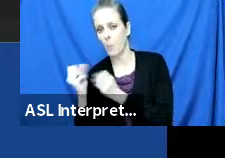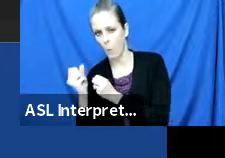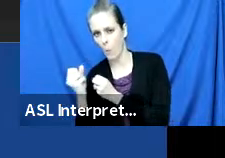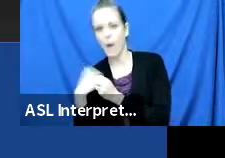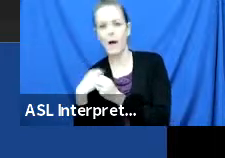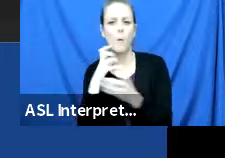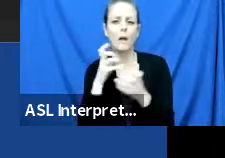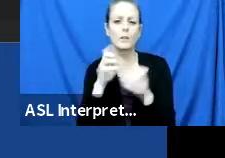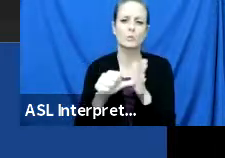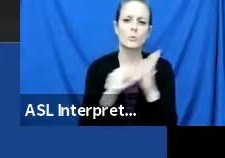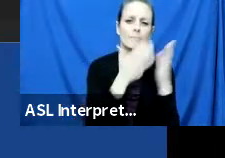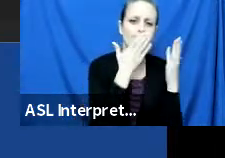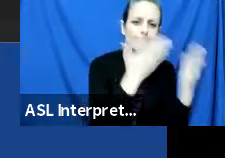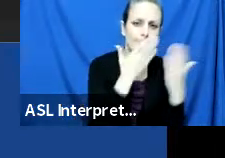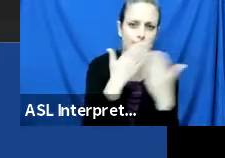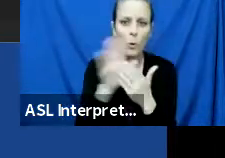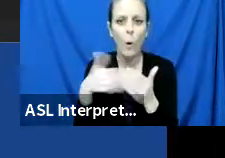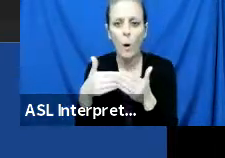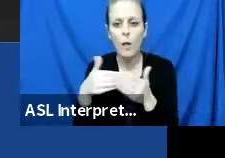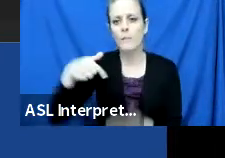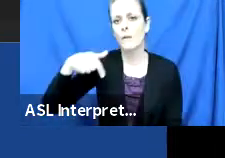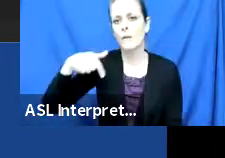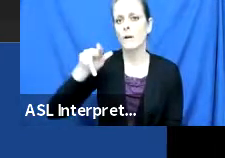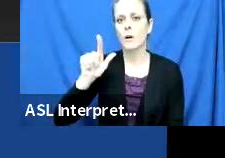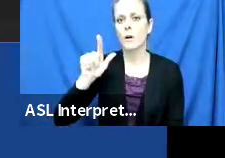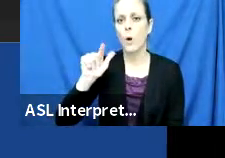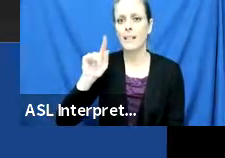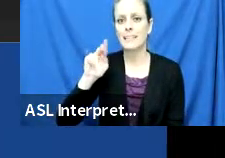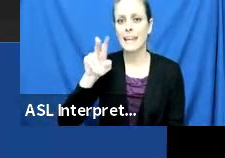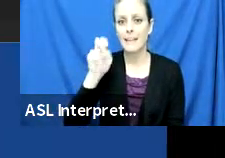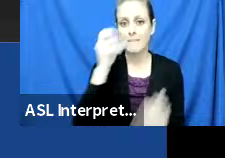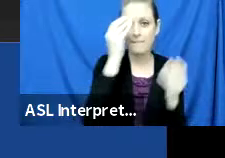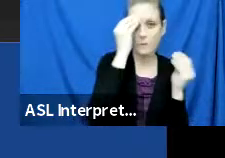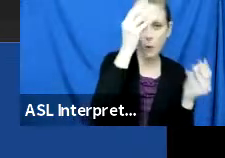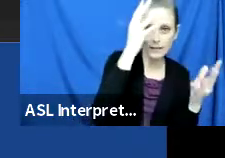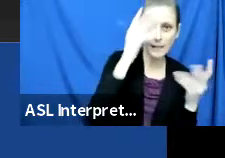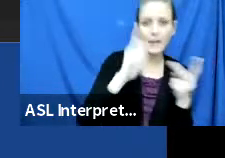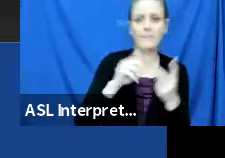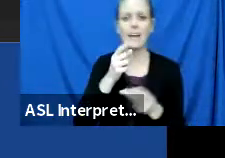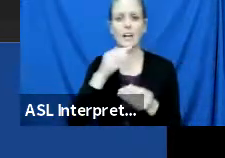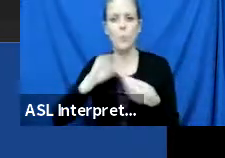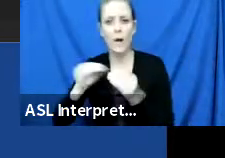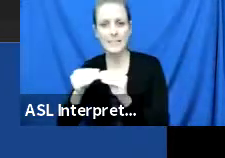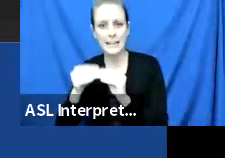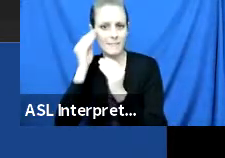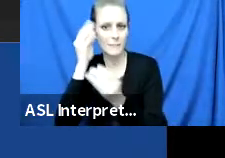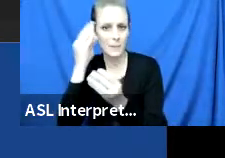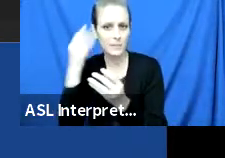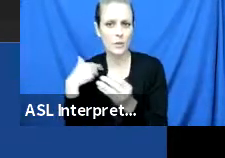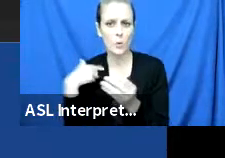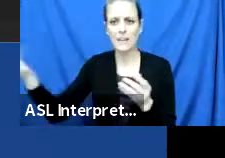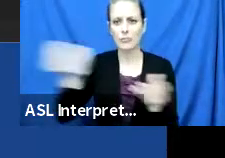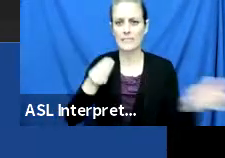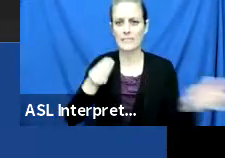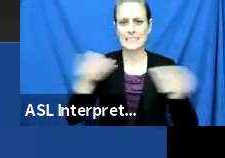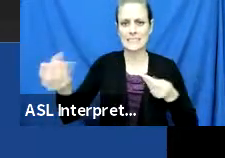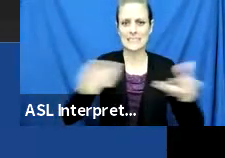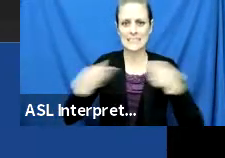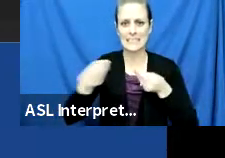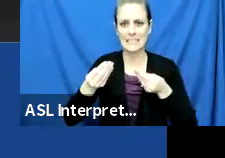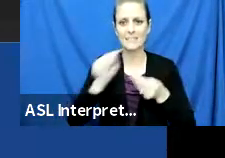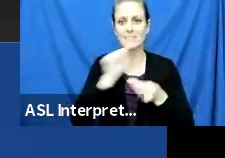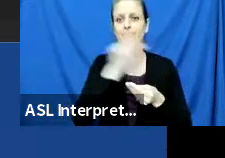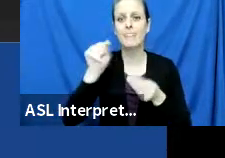to all of the qualitative information and quantitative information we've received from multiple sources, including our